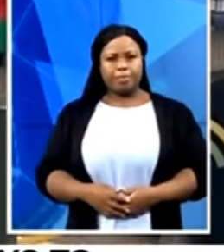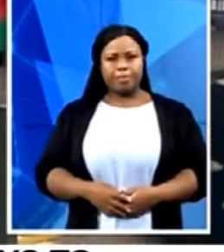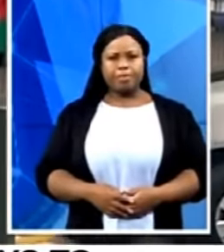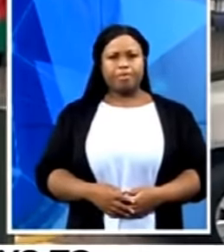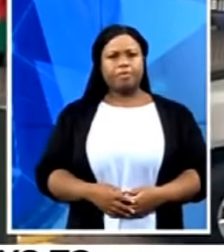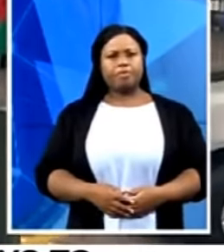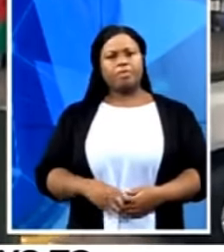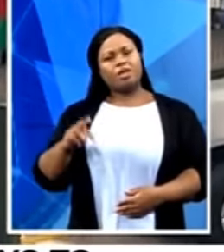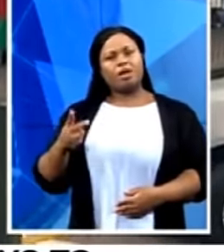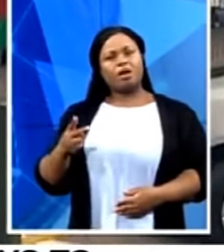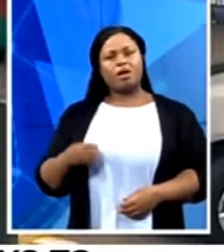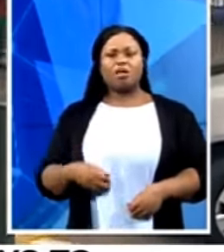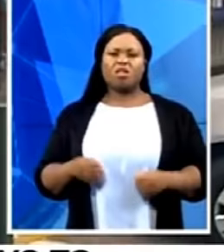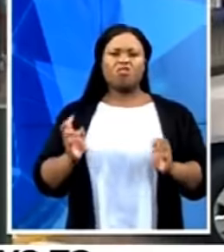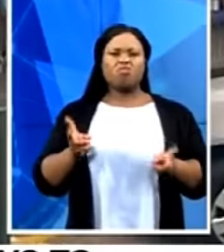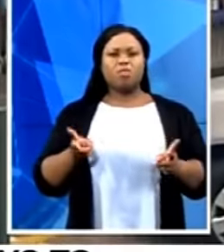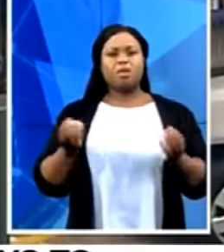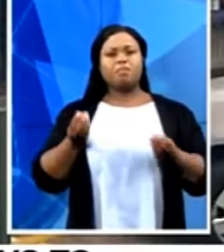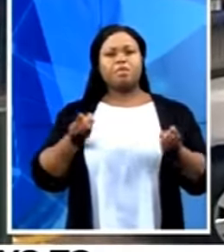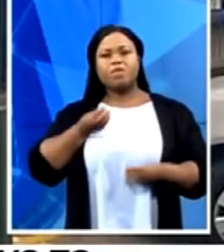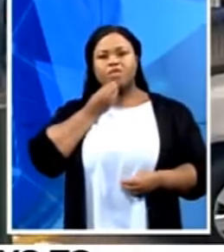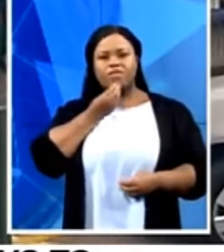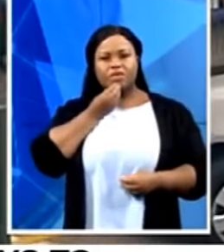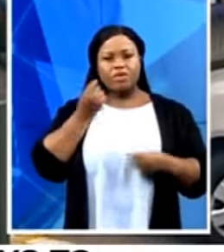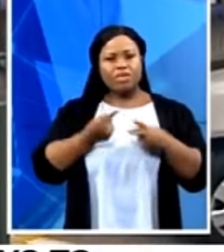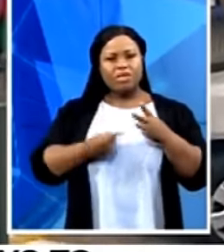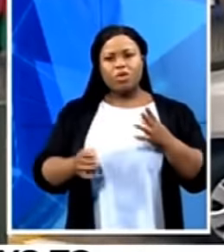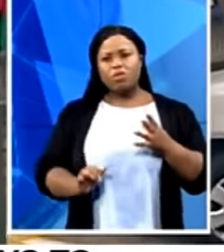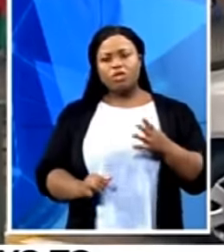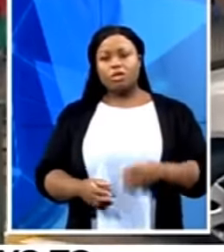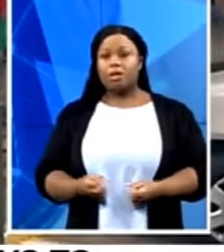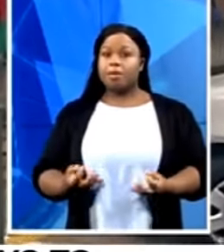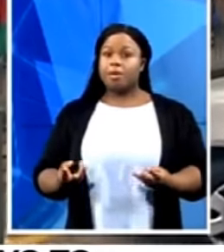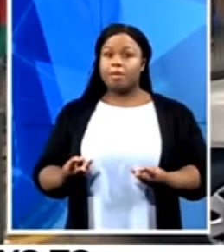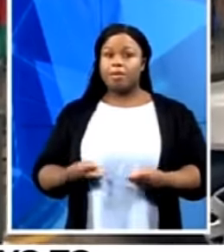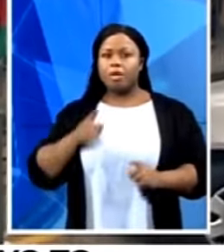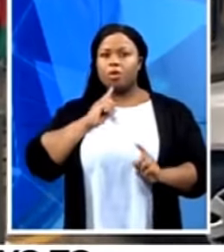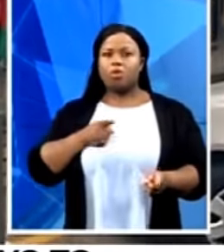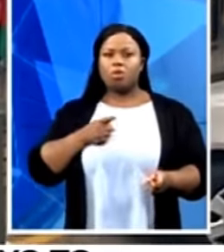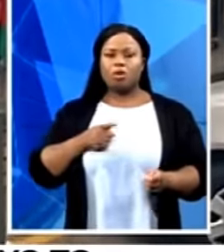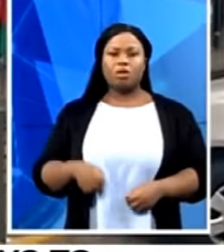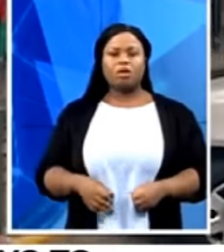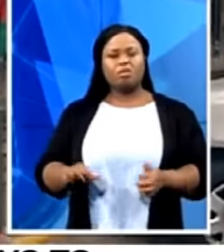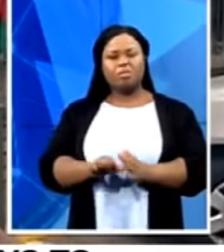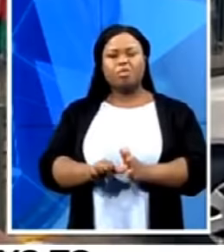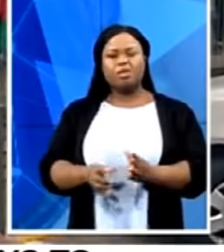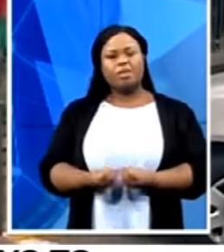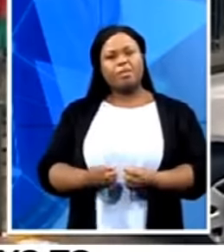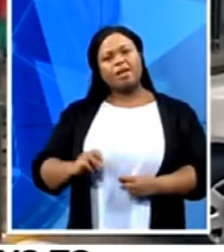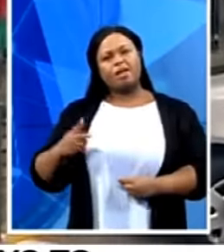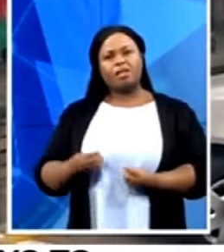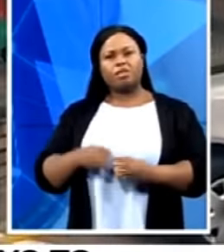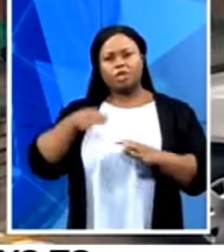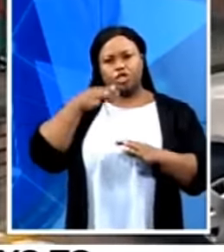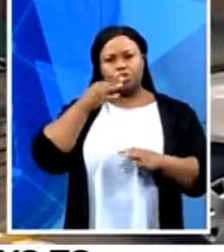the grocery list? Well, obviously more people are ordering necessity items, but I've got a popular thing of chips and sweets. I think people forgot about that